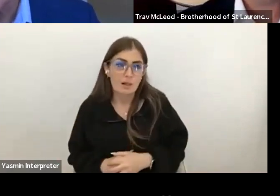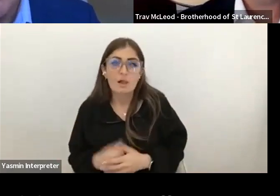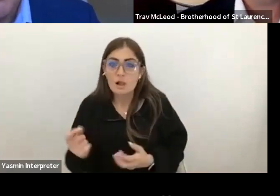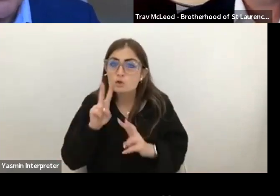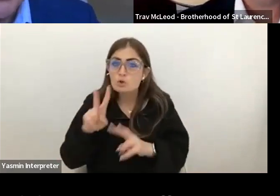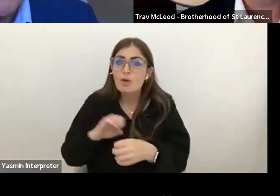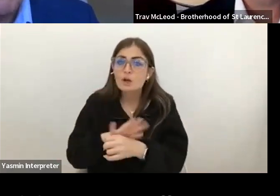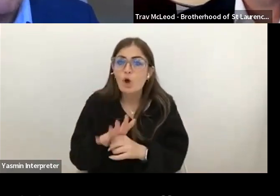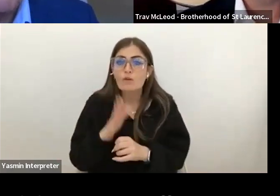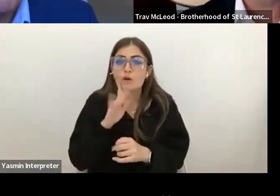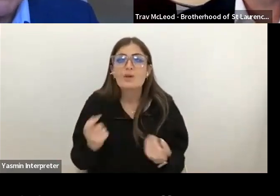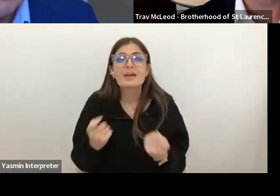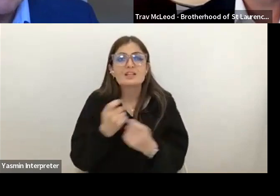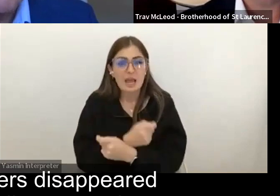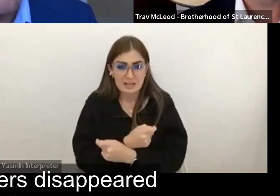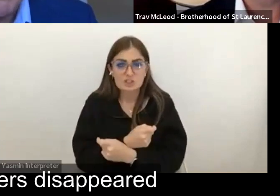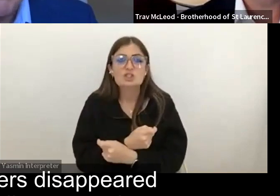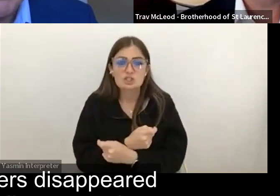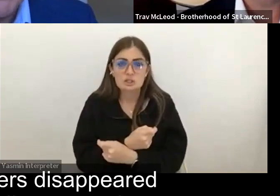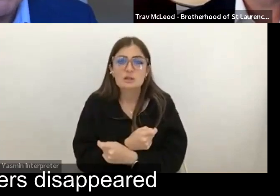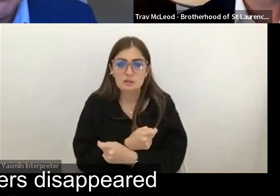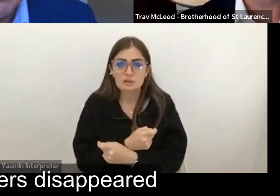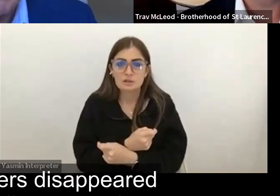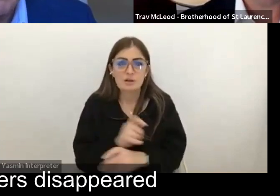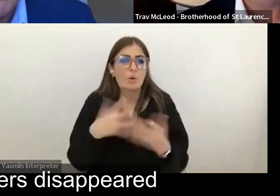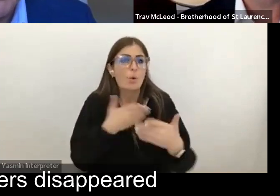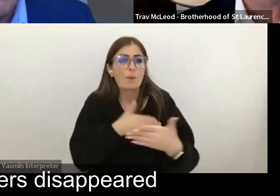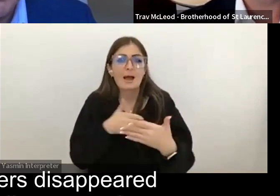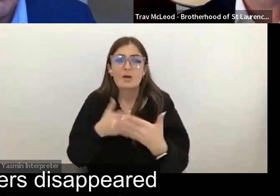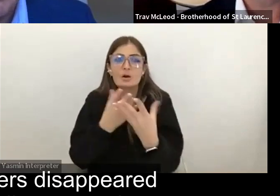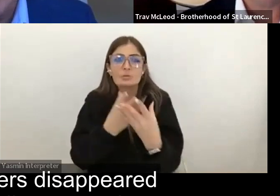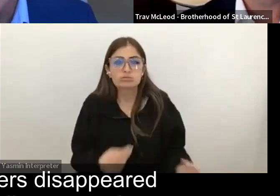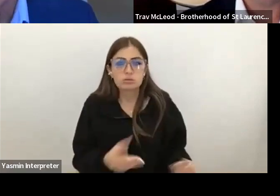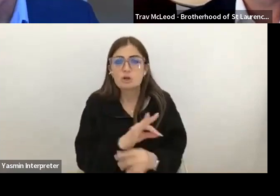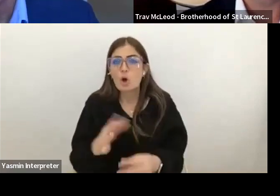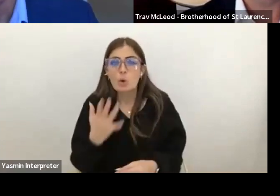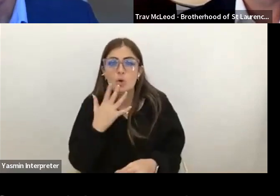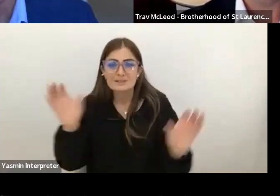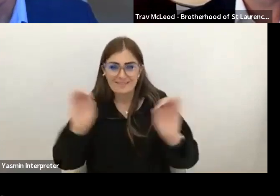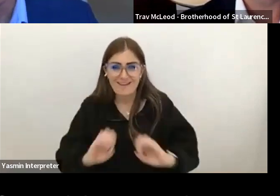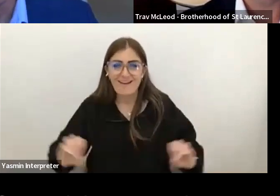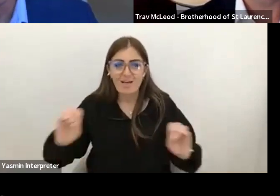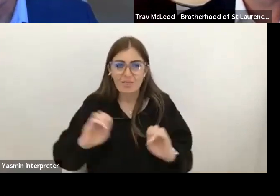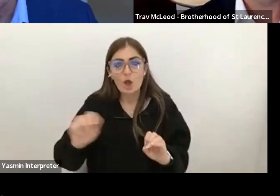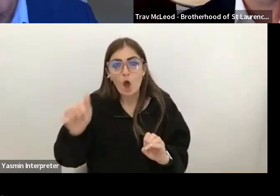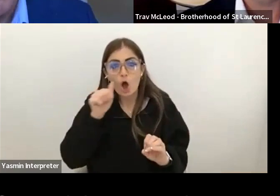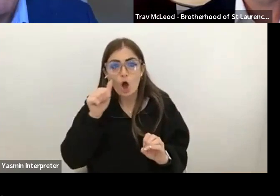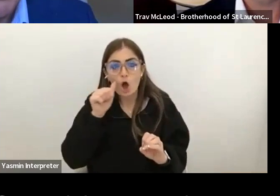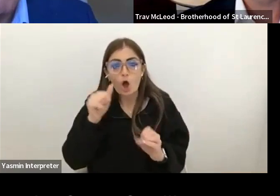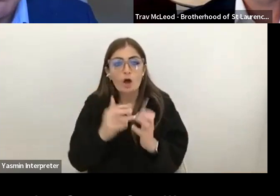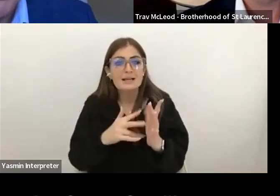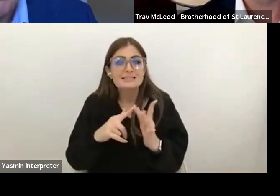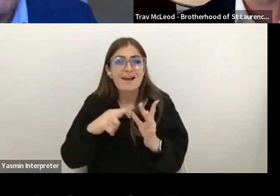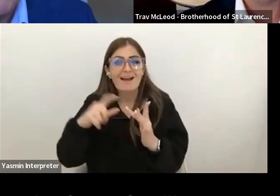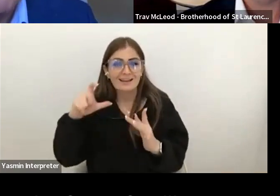COVID when they switched the system off and all the barriers disappeared and the cost disappeared. I know that Snake certainly reported